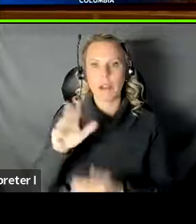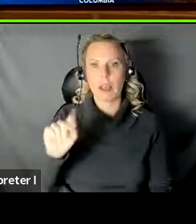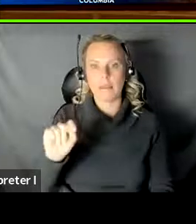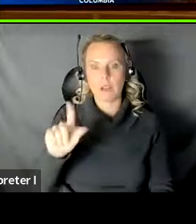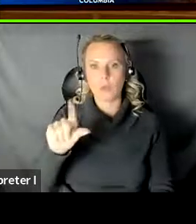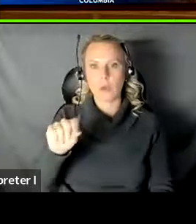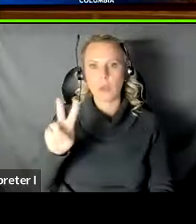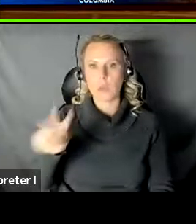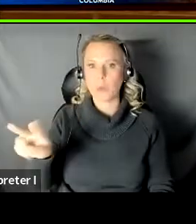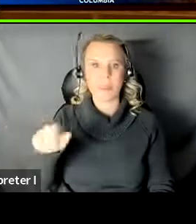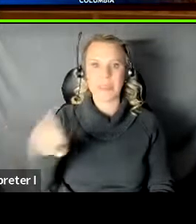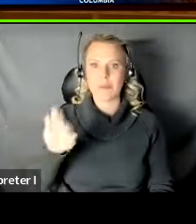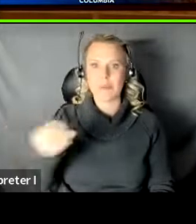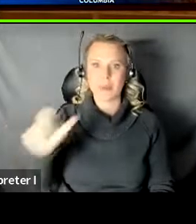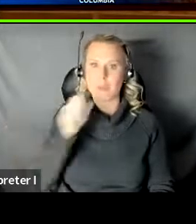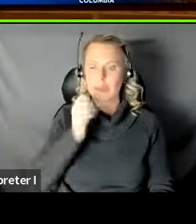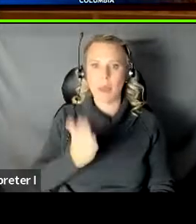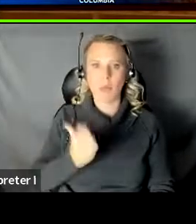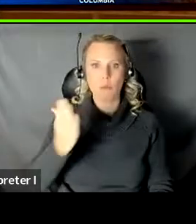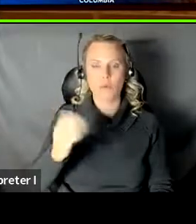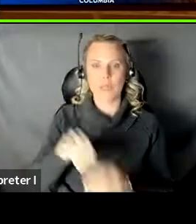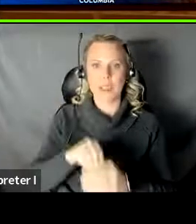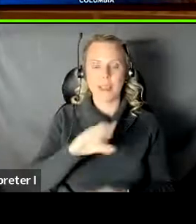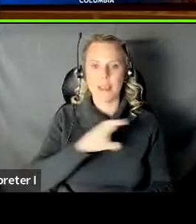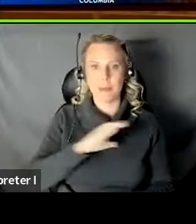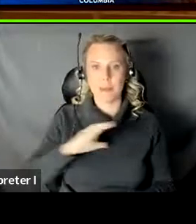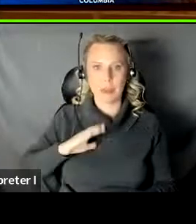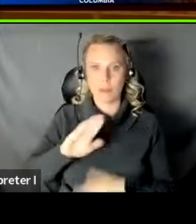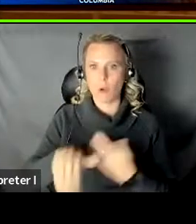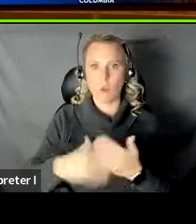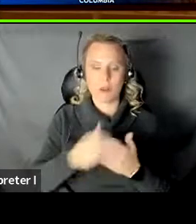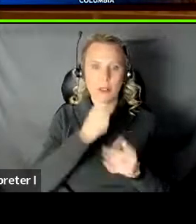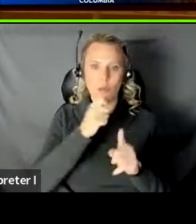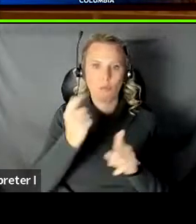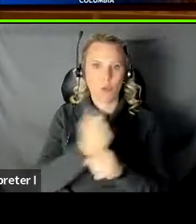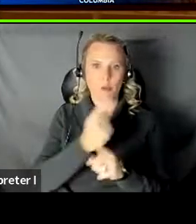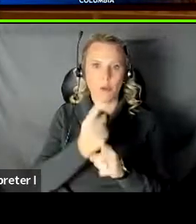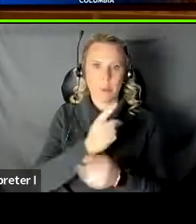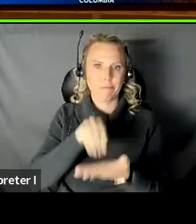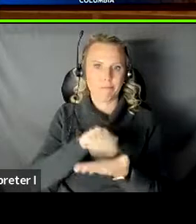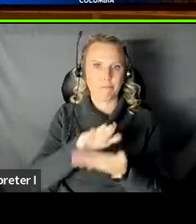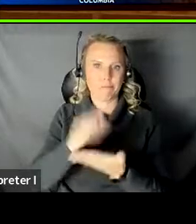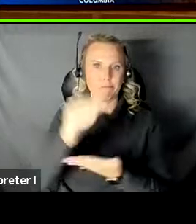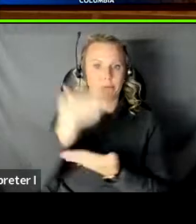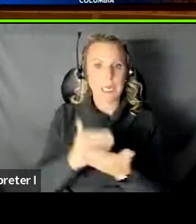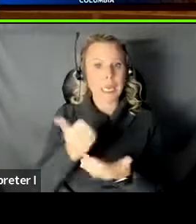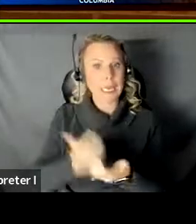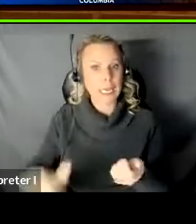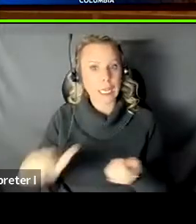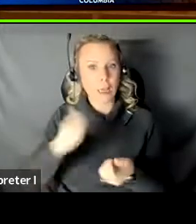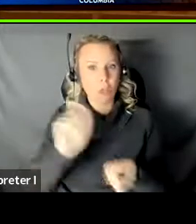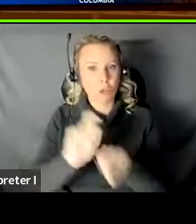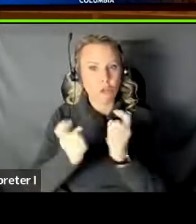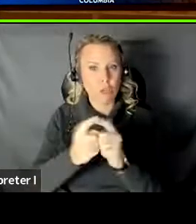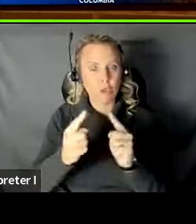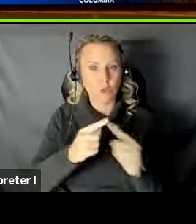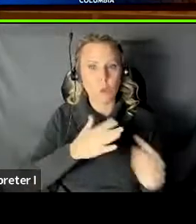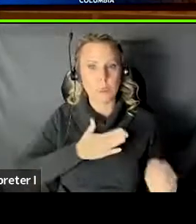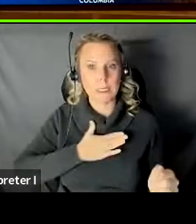This bill was not moved in the Committee of the Whole, so it is not properly before us. Are there any other changes to the consent